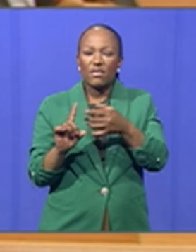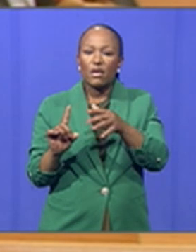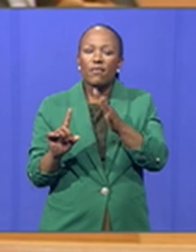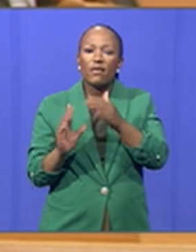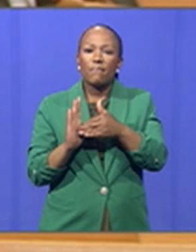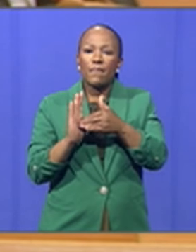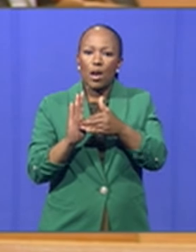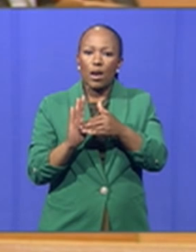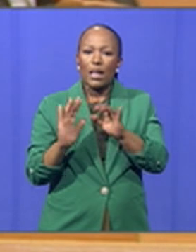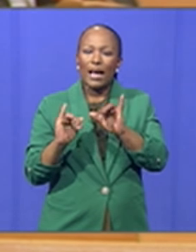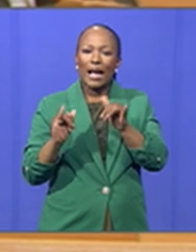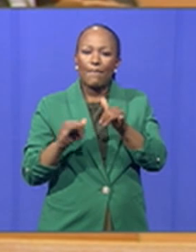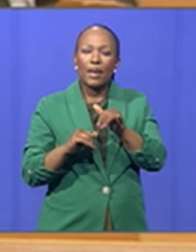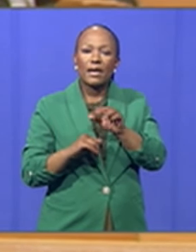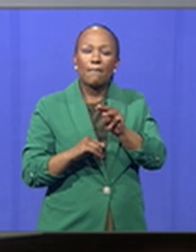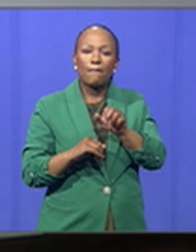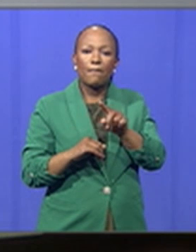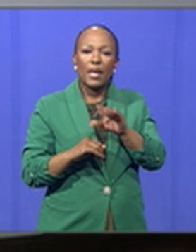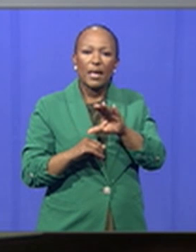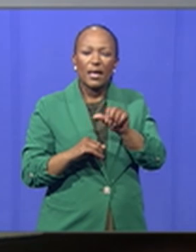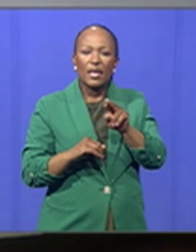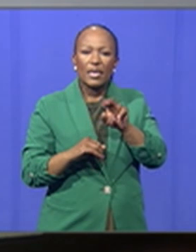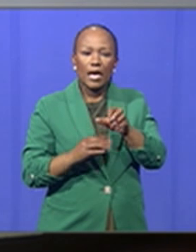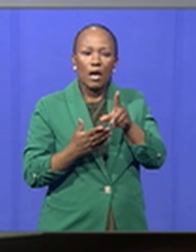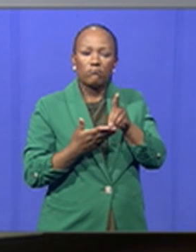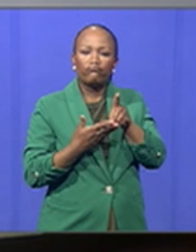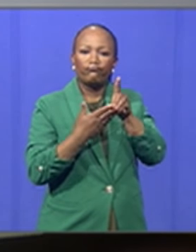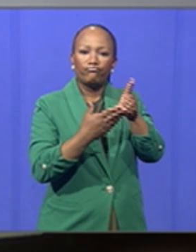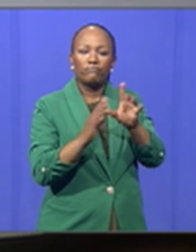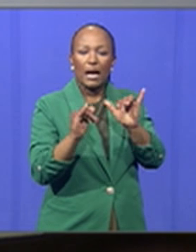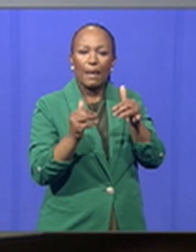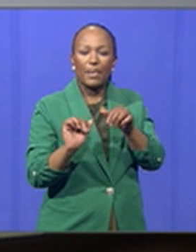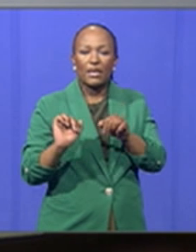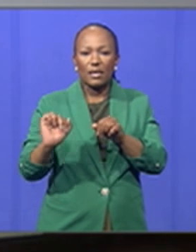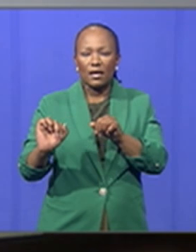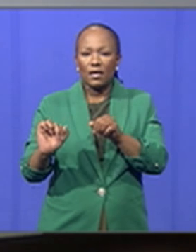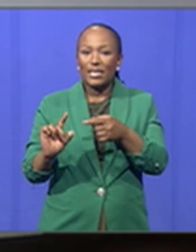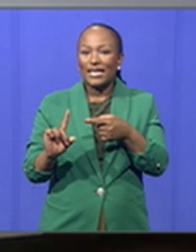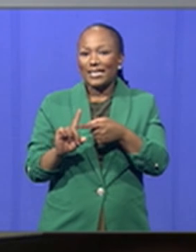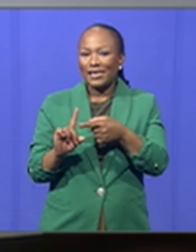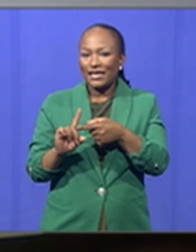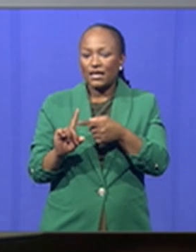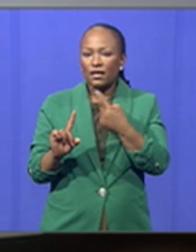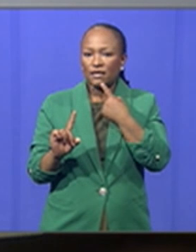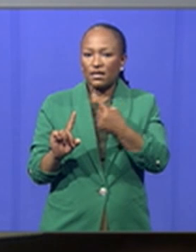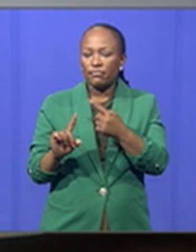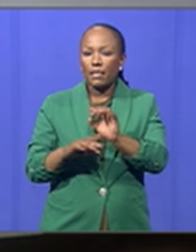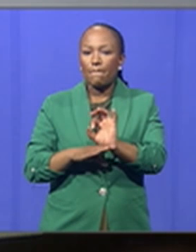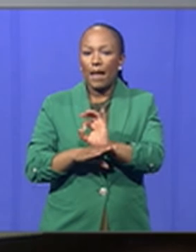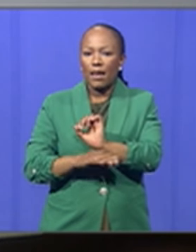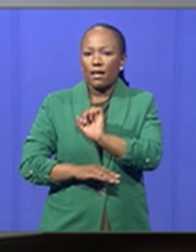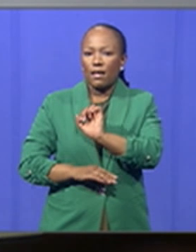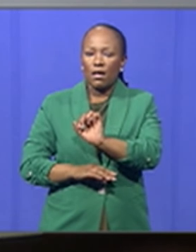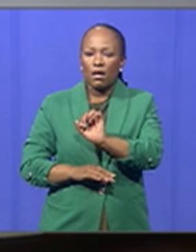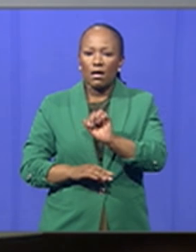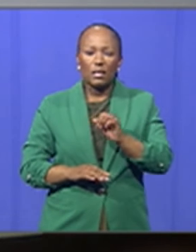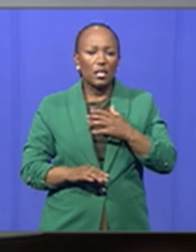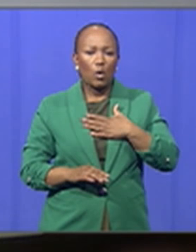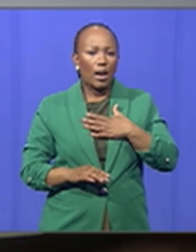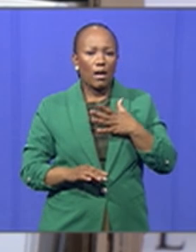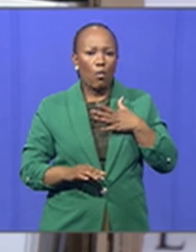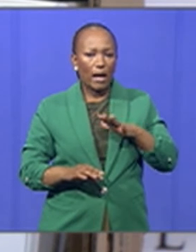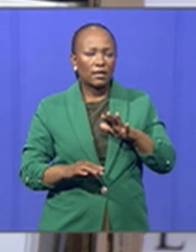go khamphane ya Medicare ya Matlala. Le ge go le bjale Matlala o ile a itshwarelela ka leano la gagwe la gore ga a rate go